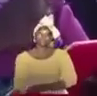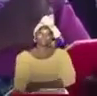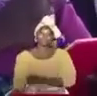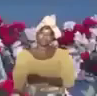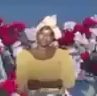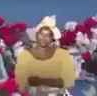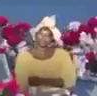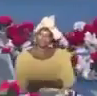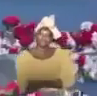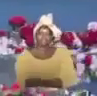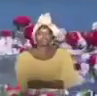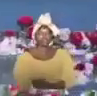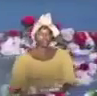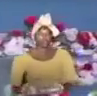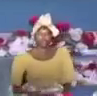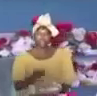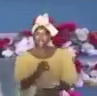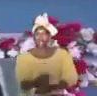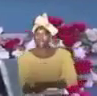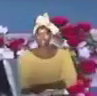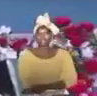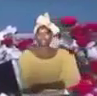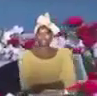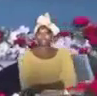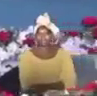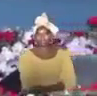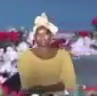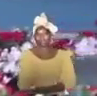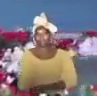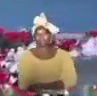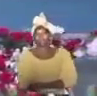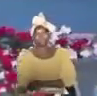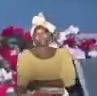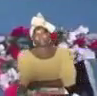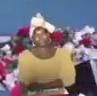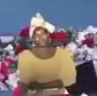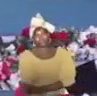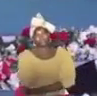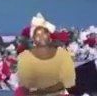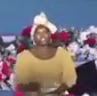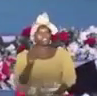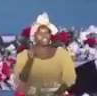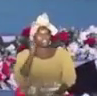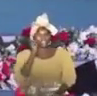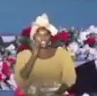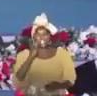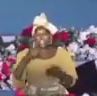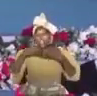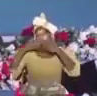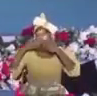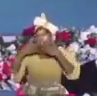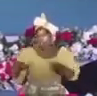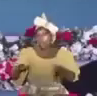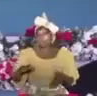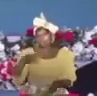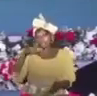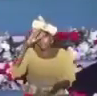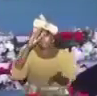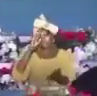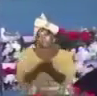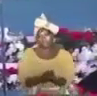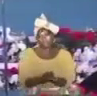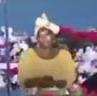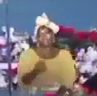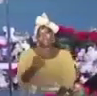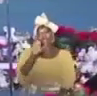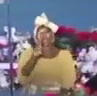I just thought to comment on this. So she lost her husband, Naomi. Ruth lost her husband and